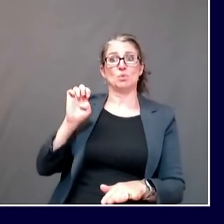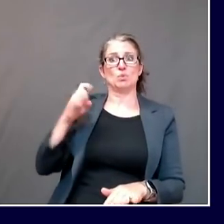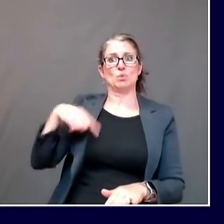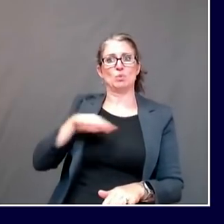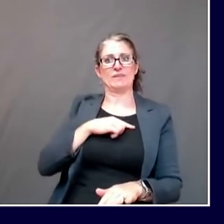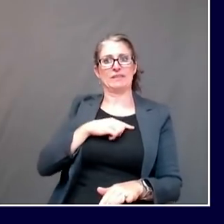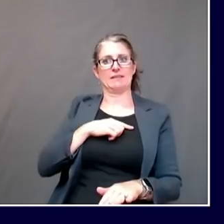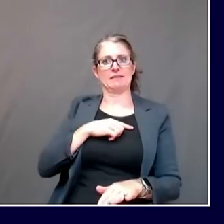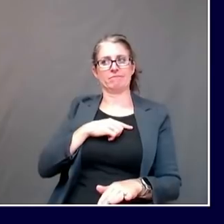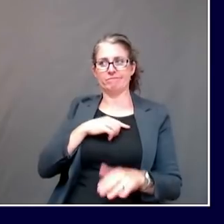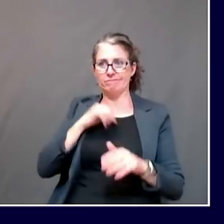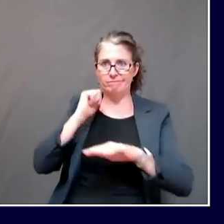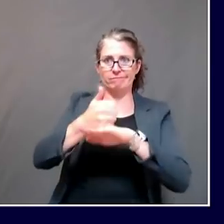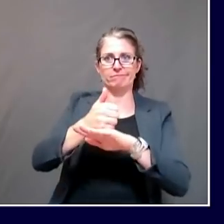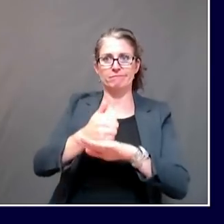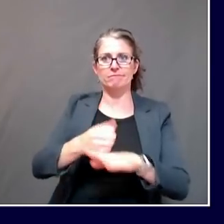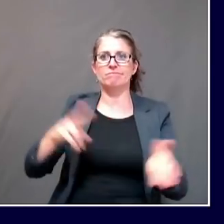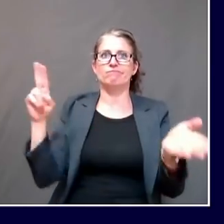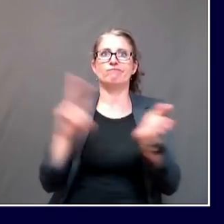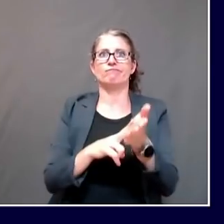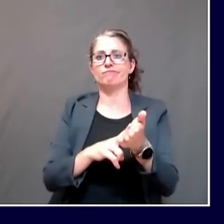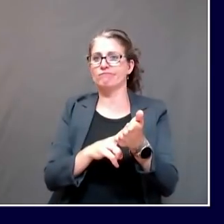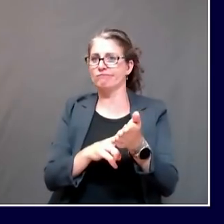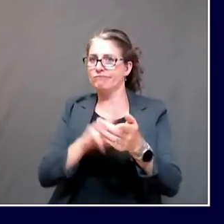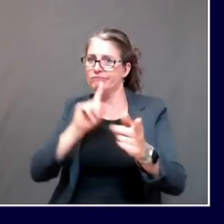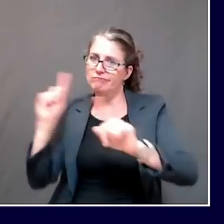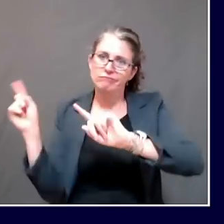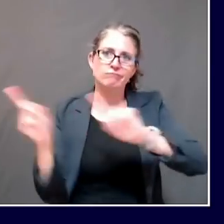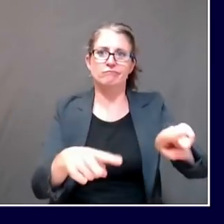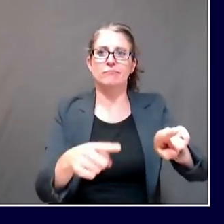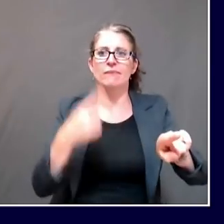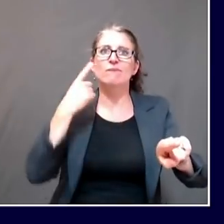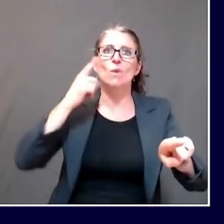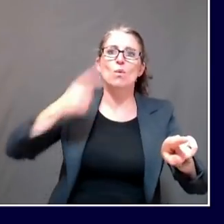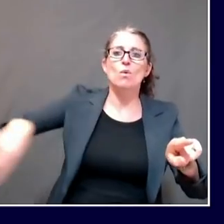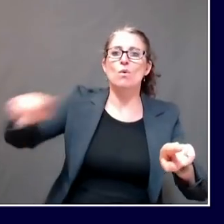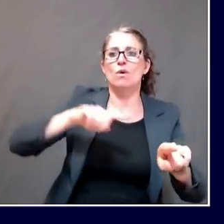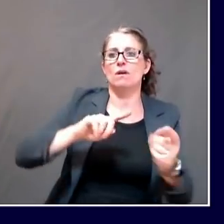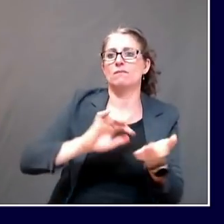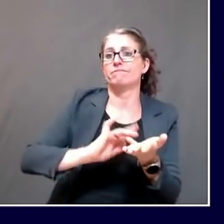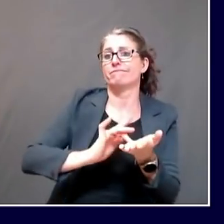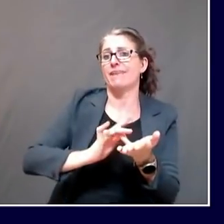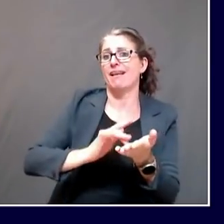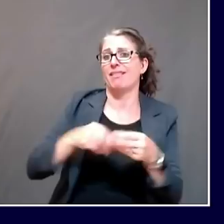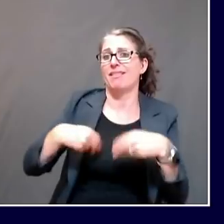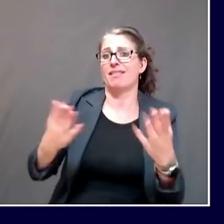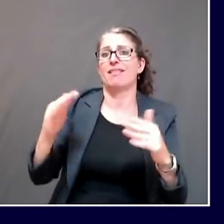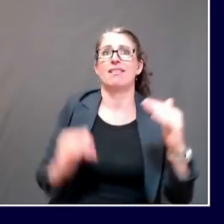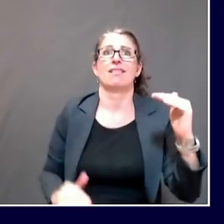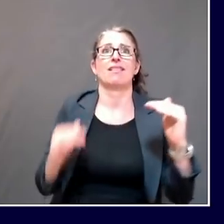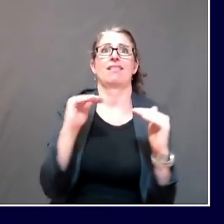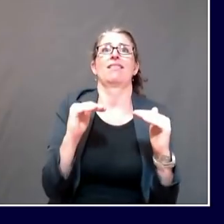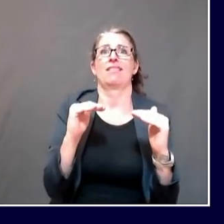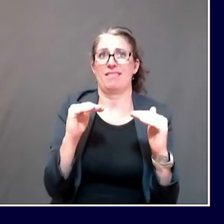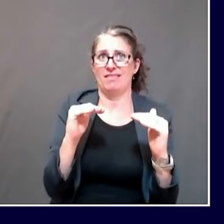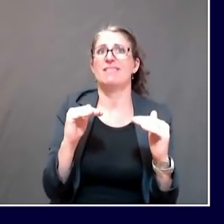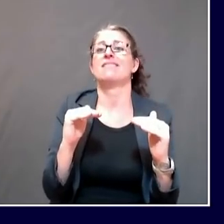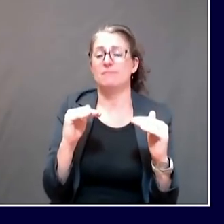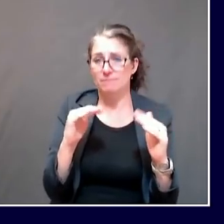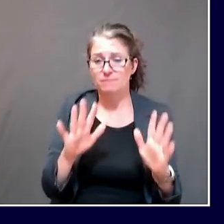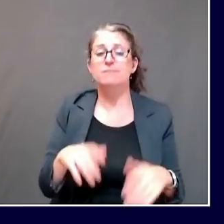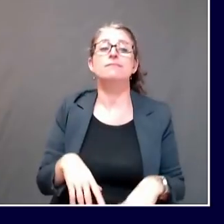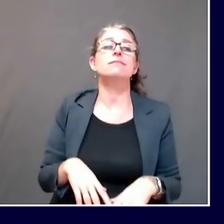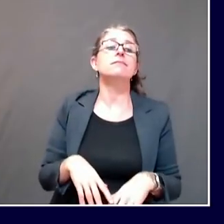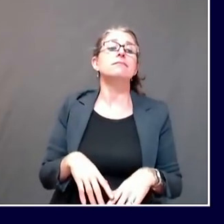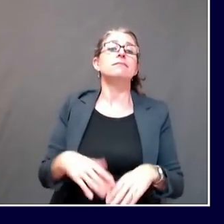symptoms that could be COVID-19, to take that standing order and use it as their own doctor's order would, and visit,